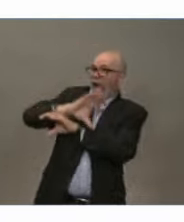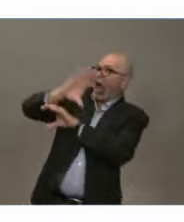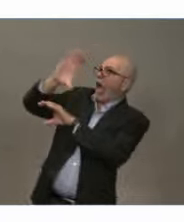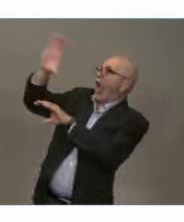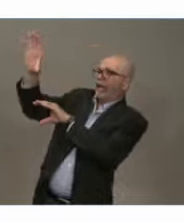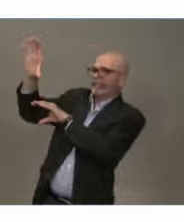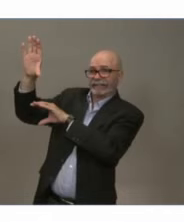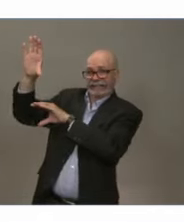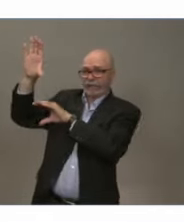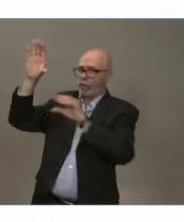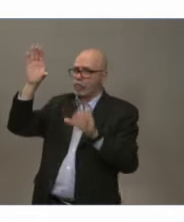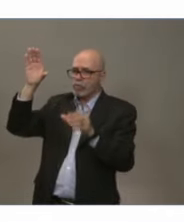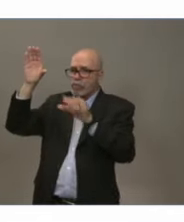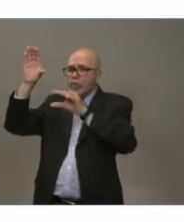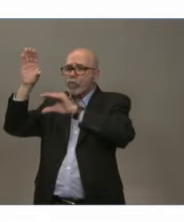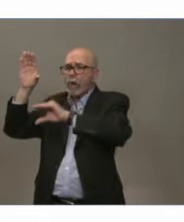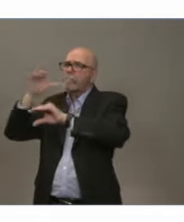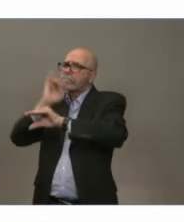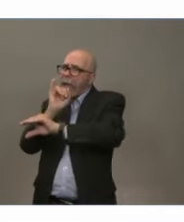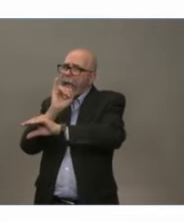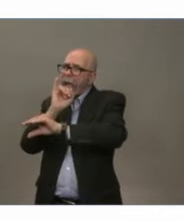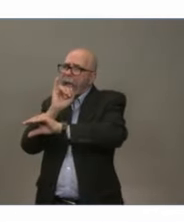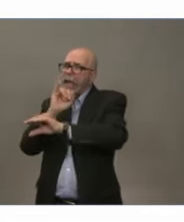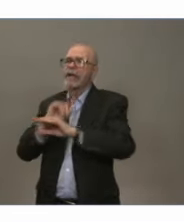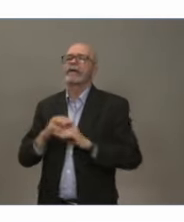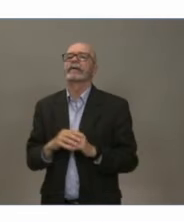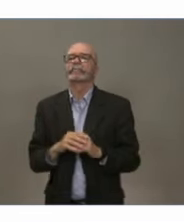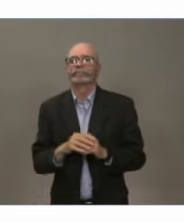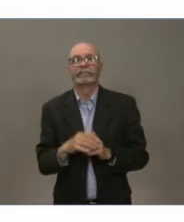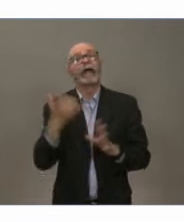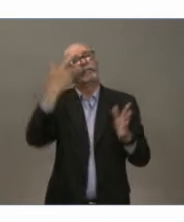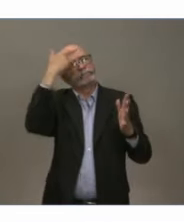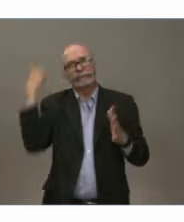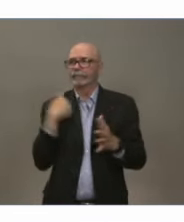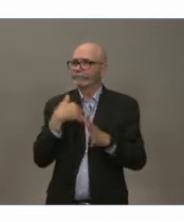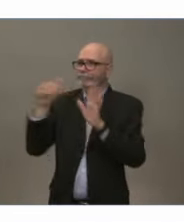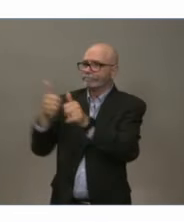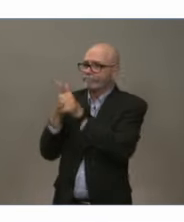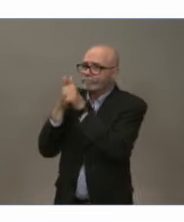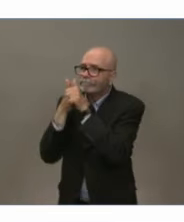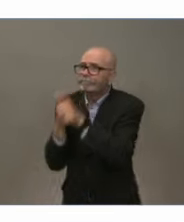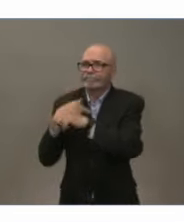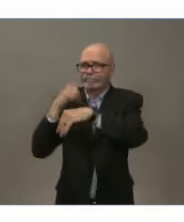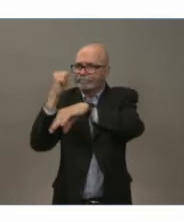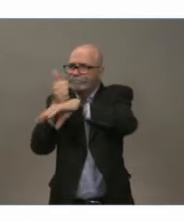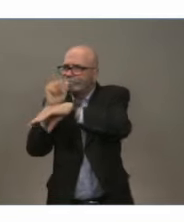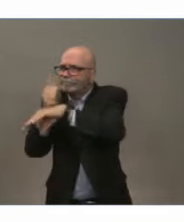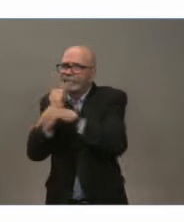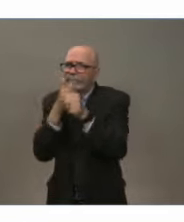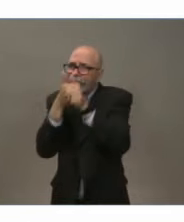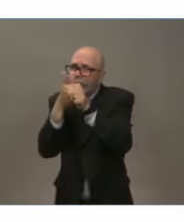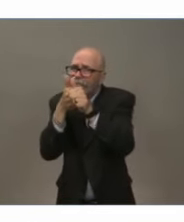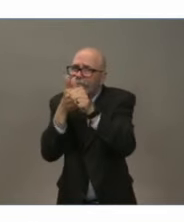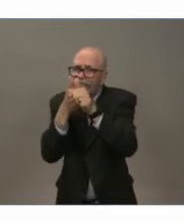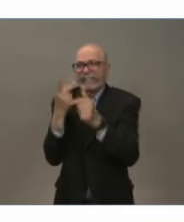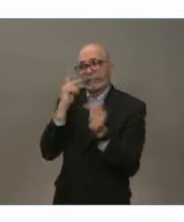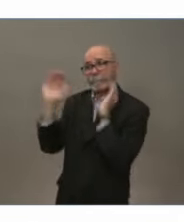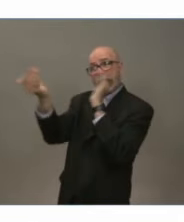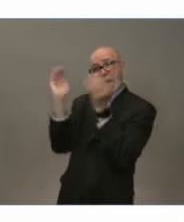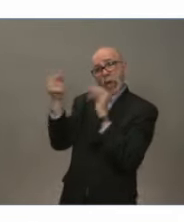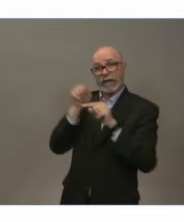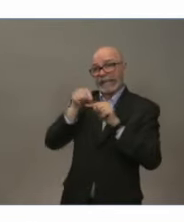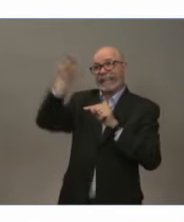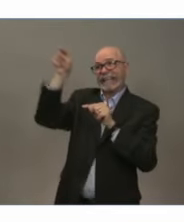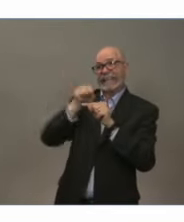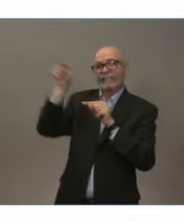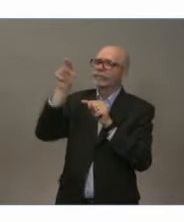system by the measures that we have in place and need to continue to have in place for a number of